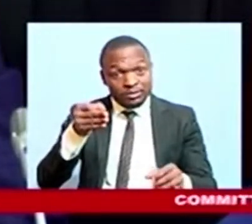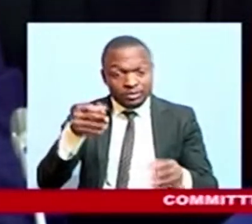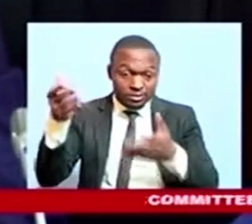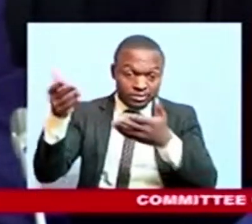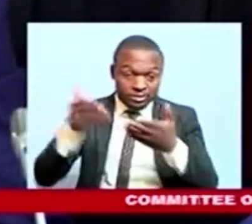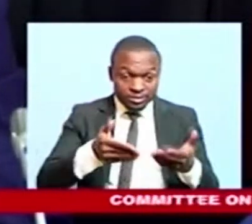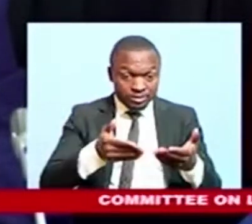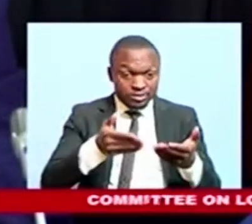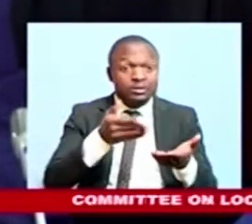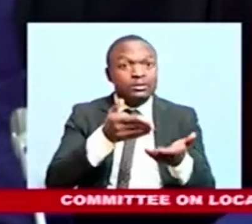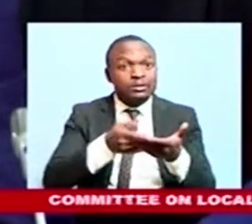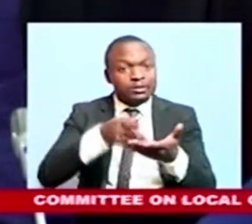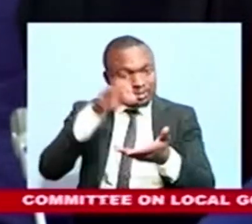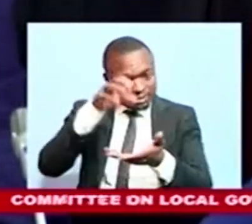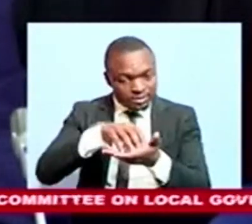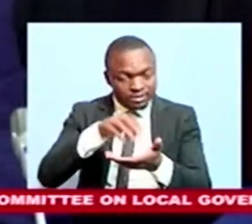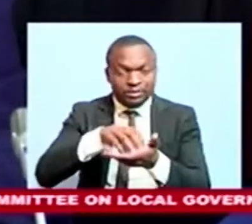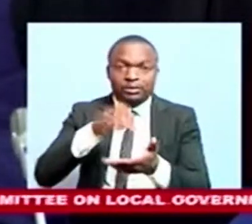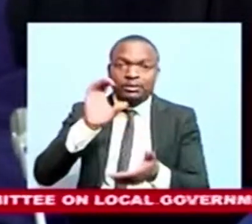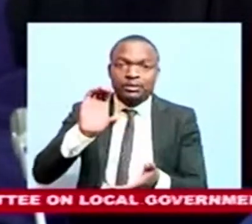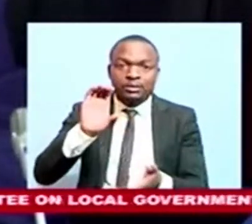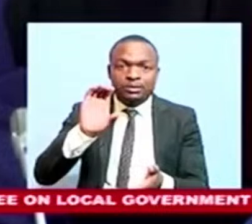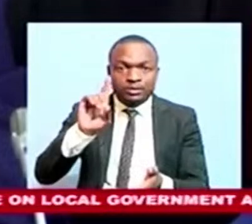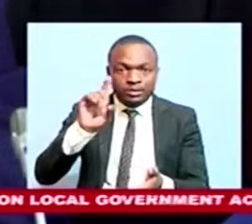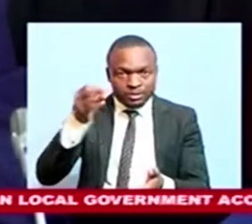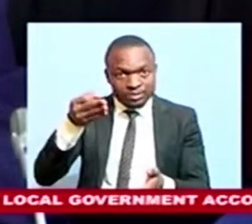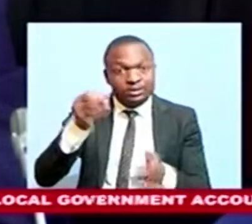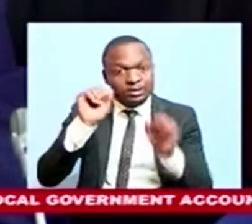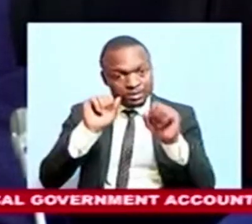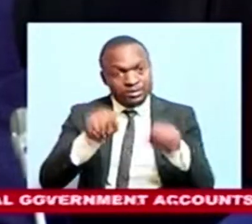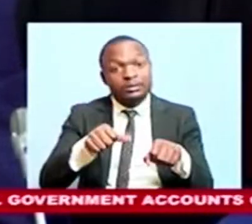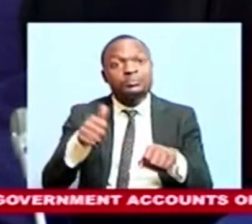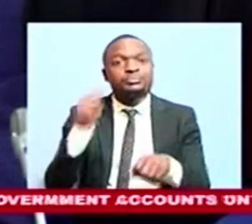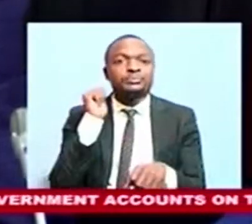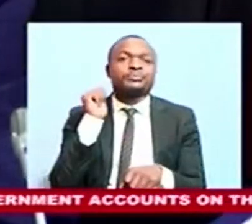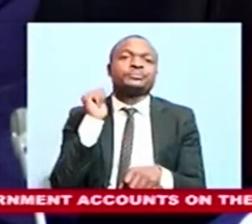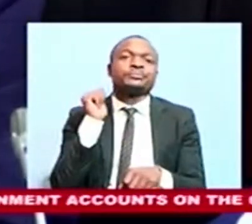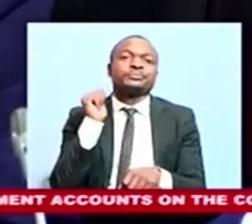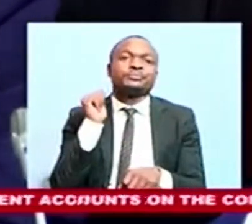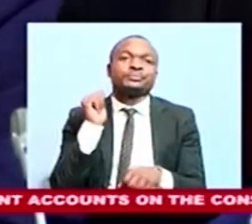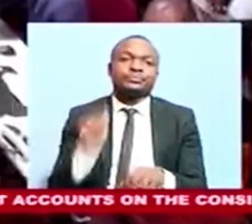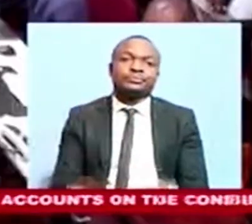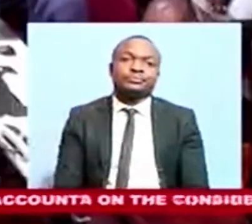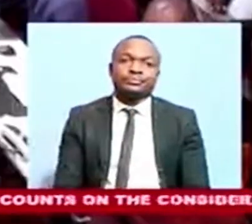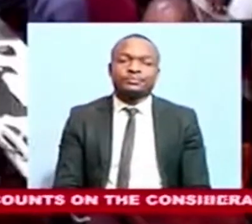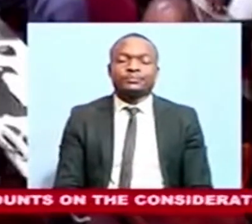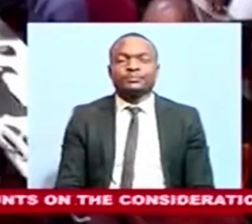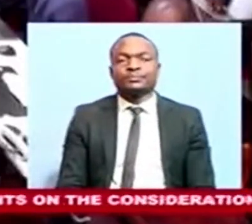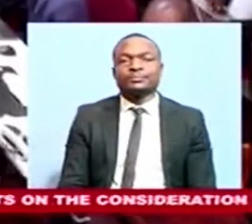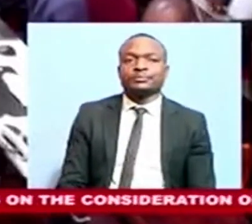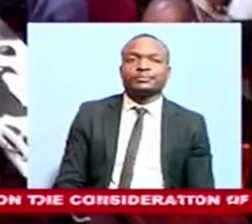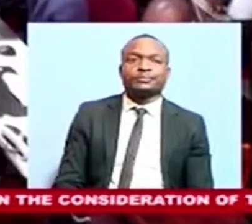the CDFC, maybe they could have rejected. Thank